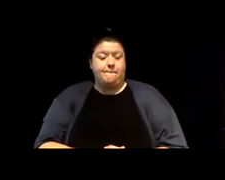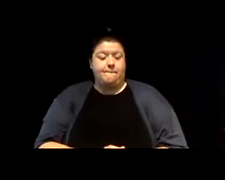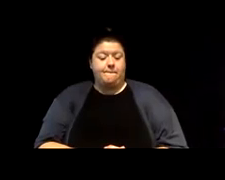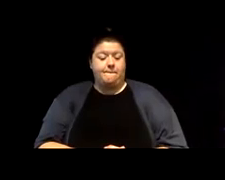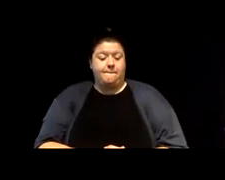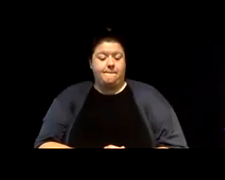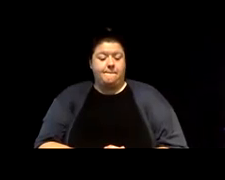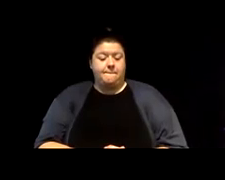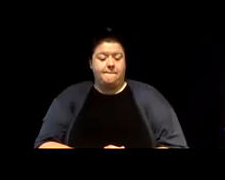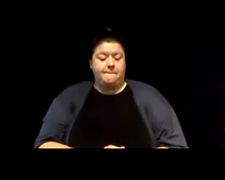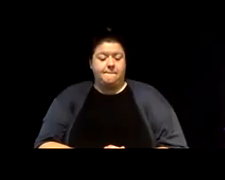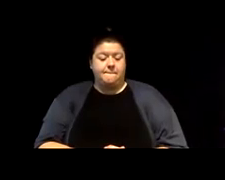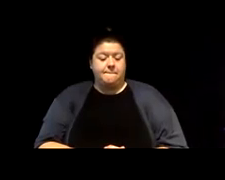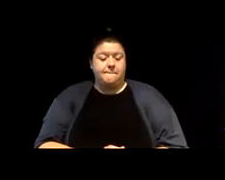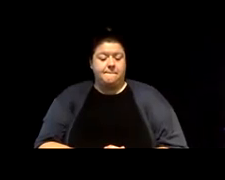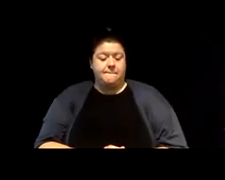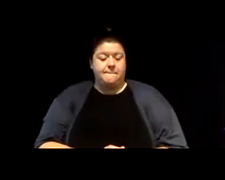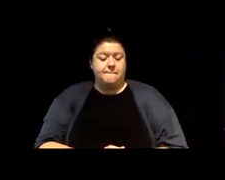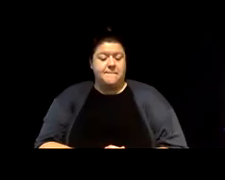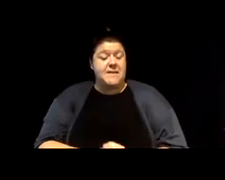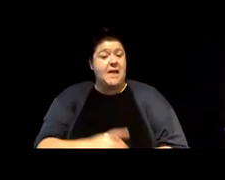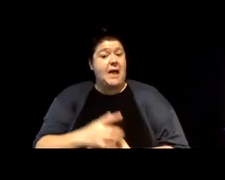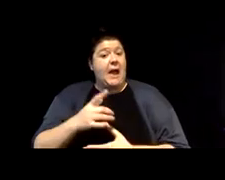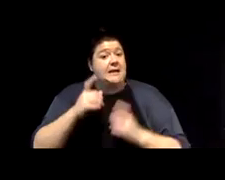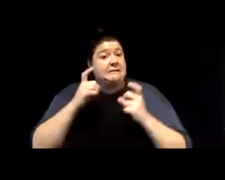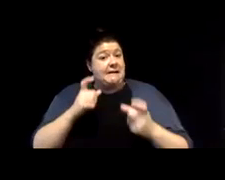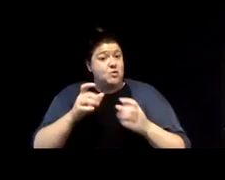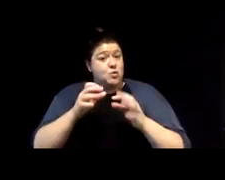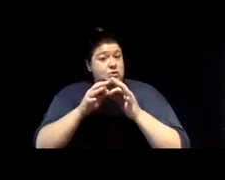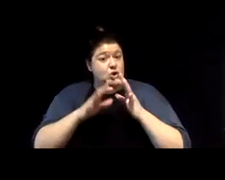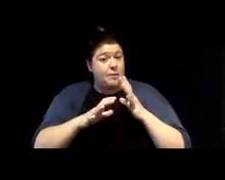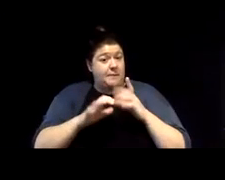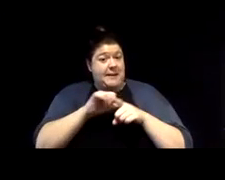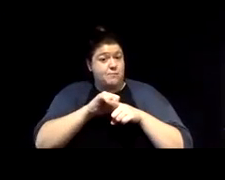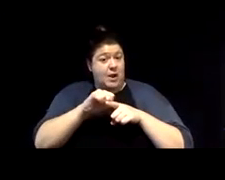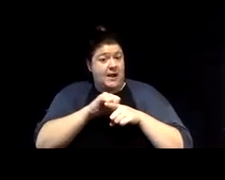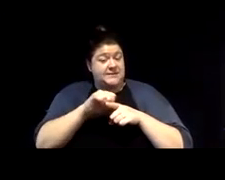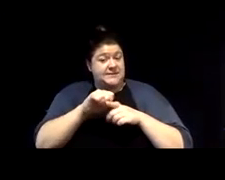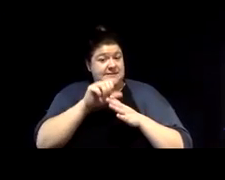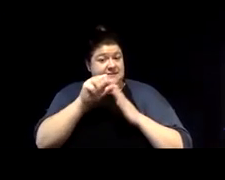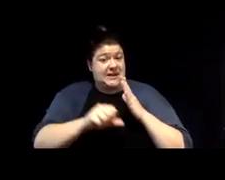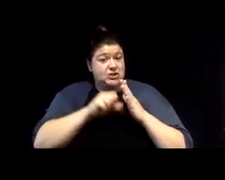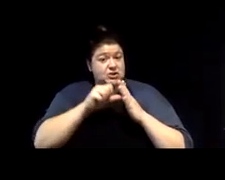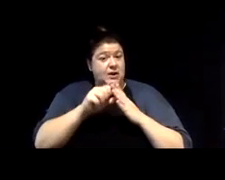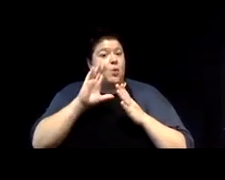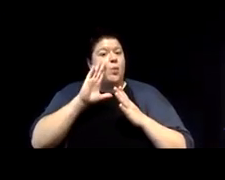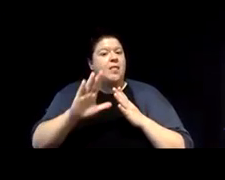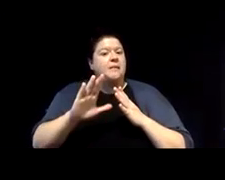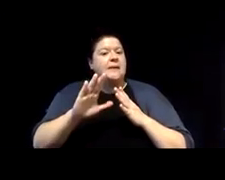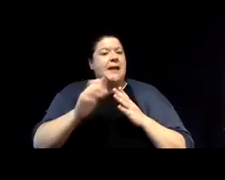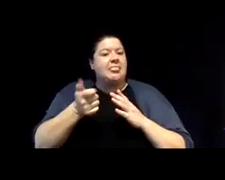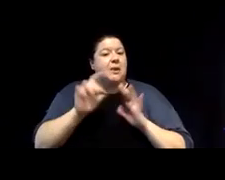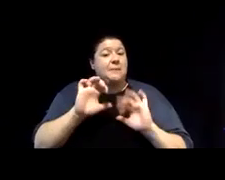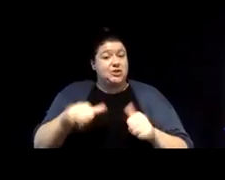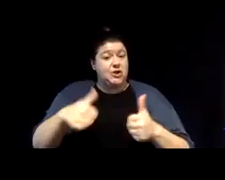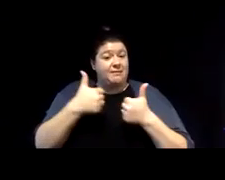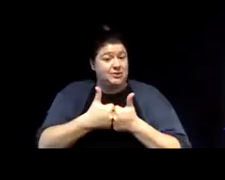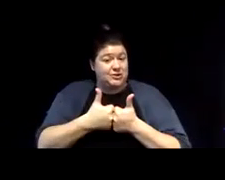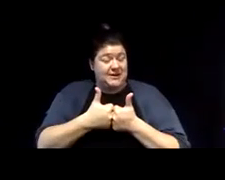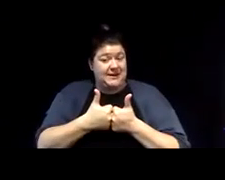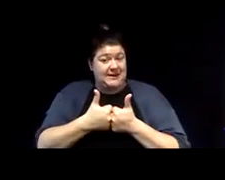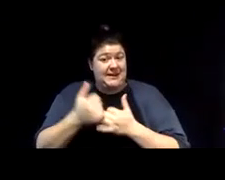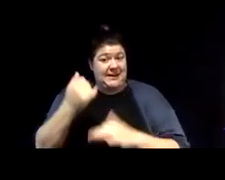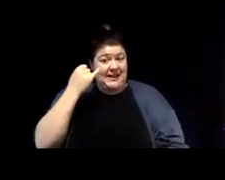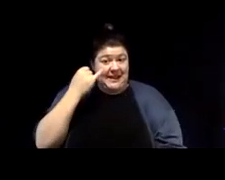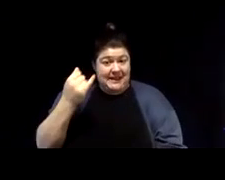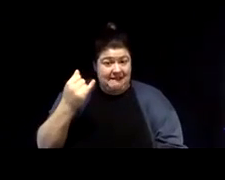I gave you an interpreting practice session that is going to be a little bit challenging for you, especially those of you who